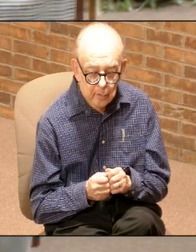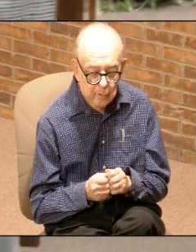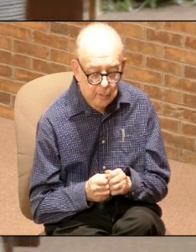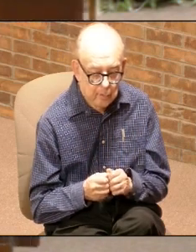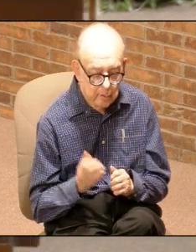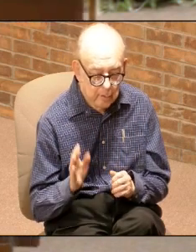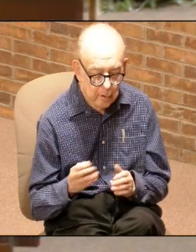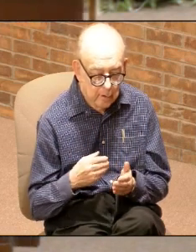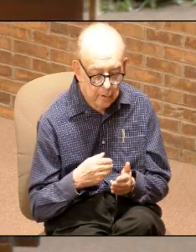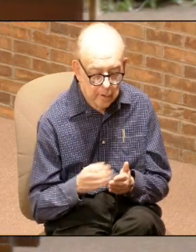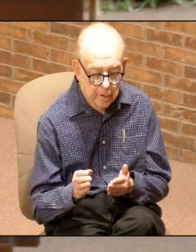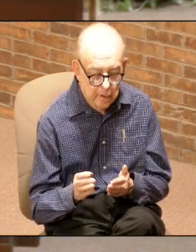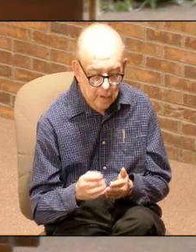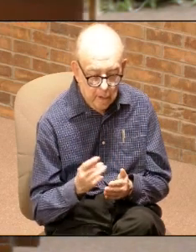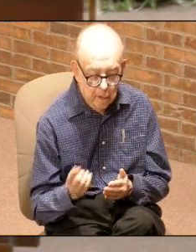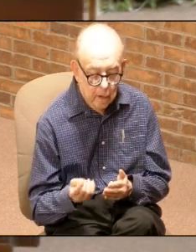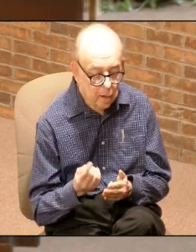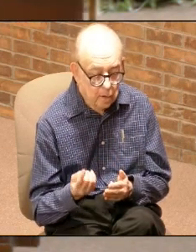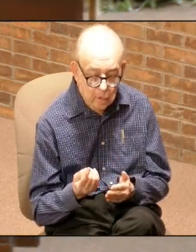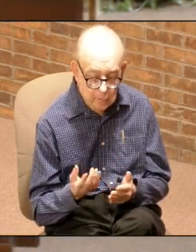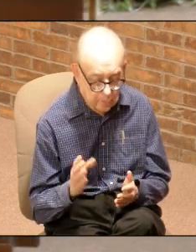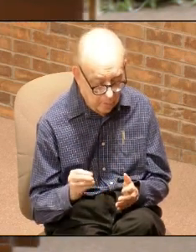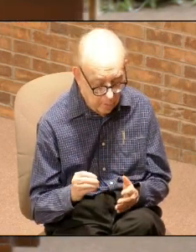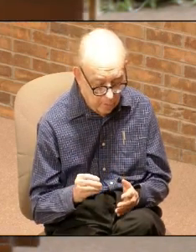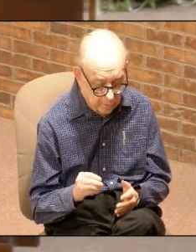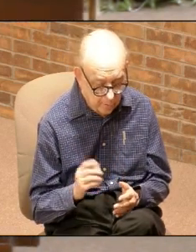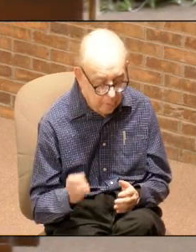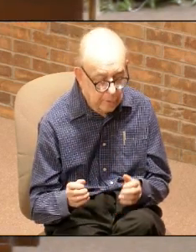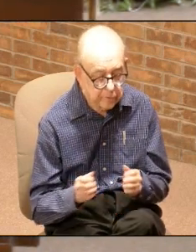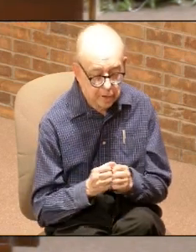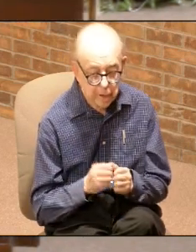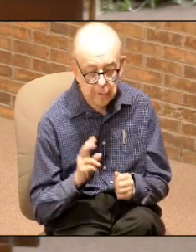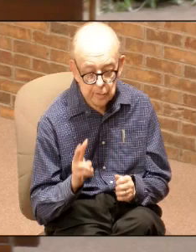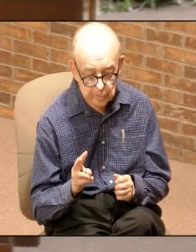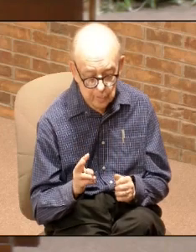He never sent them out by themselves.